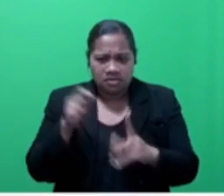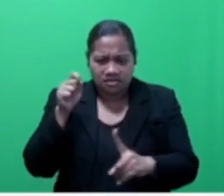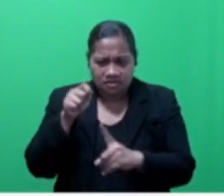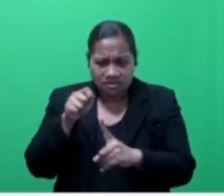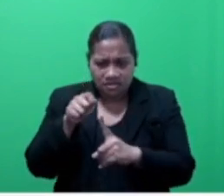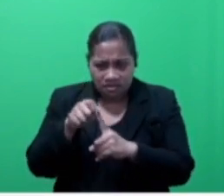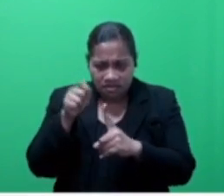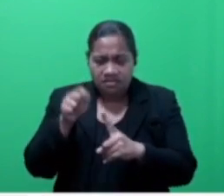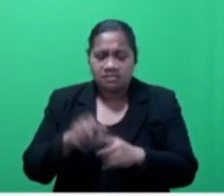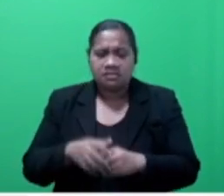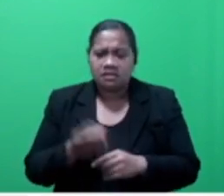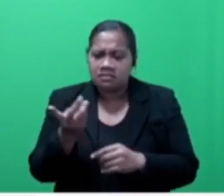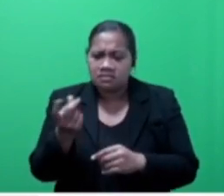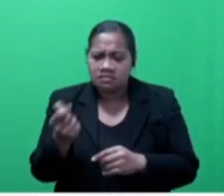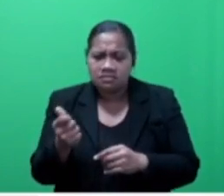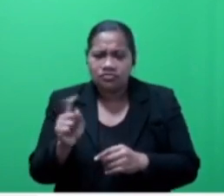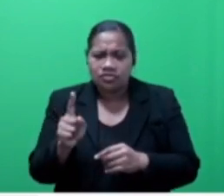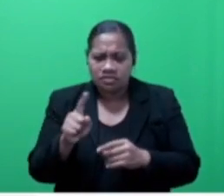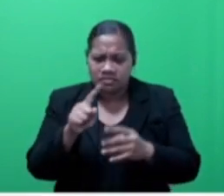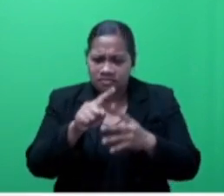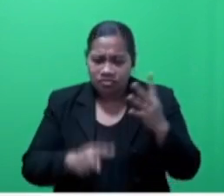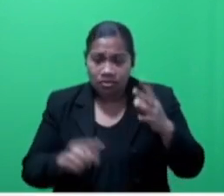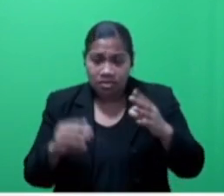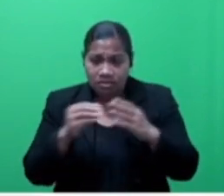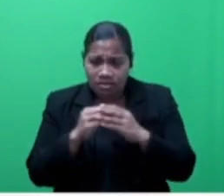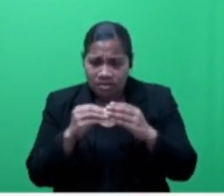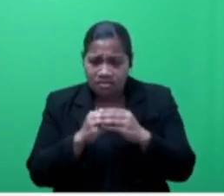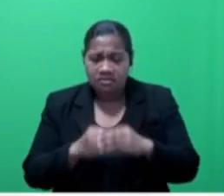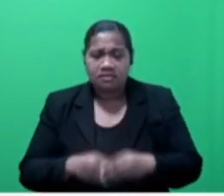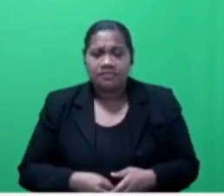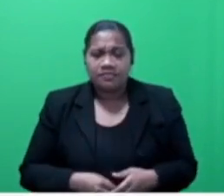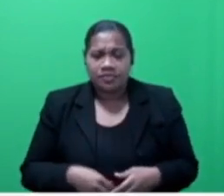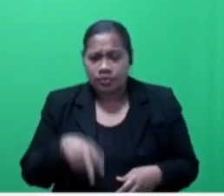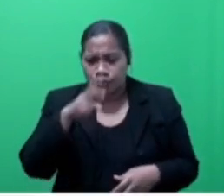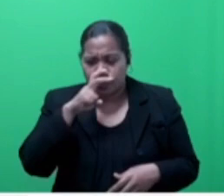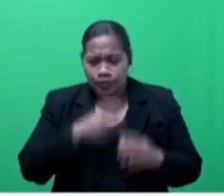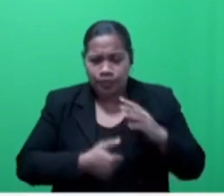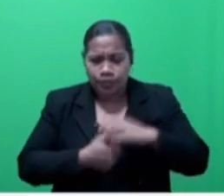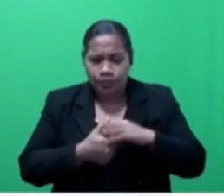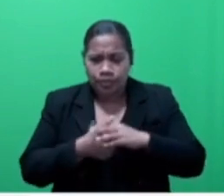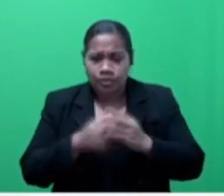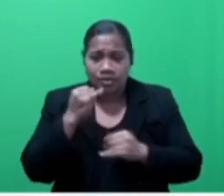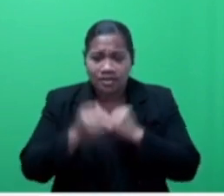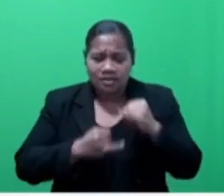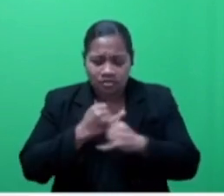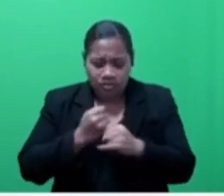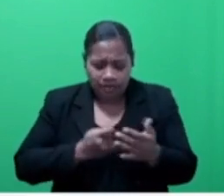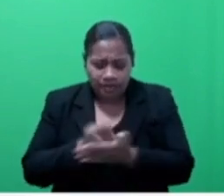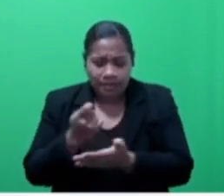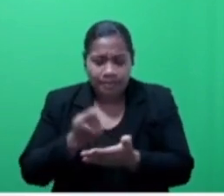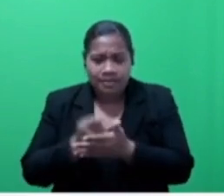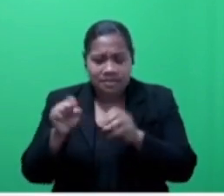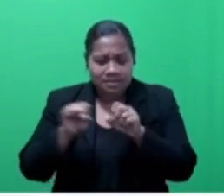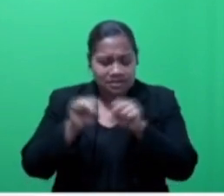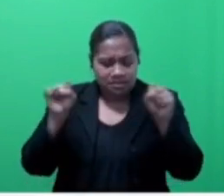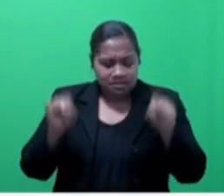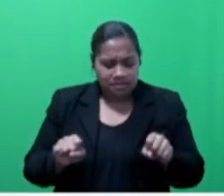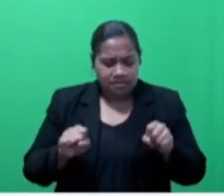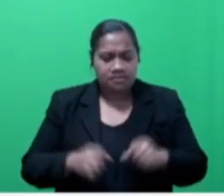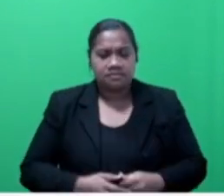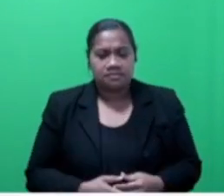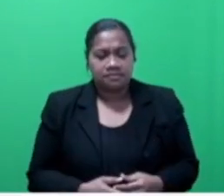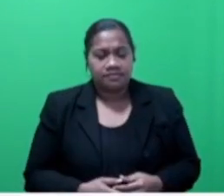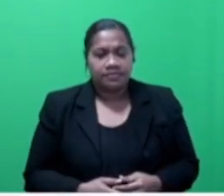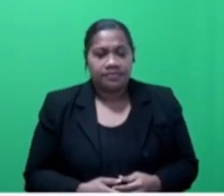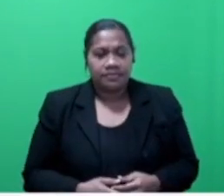and some state-owned banks, and partially restricting its access to the international payment system, which is called SWIFT, and in other words,